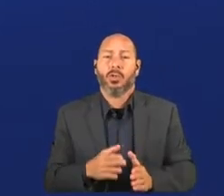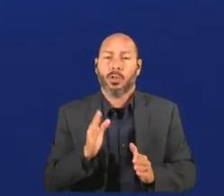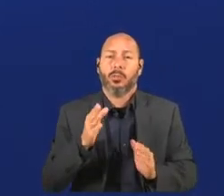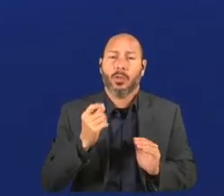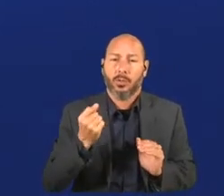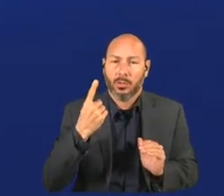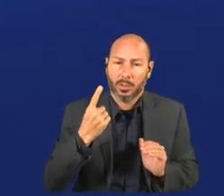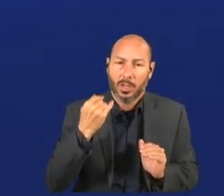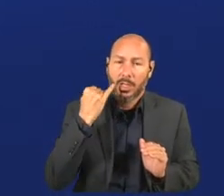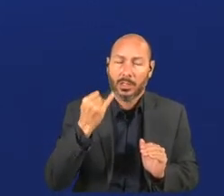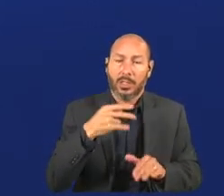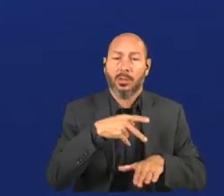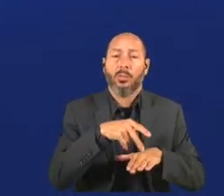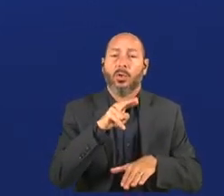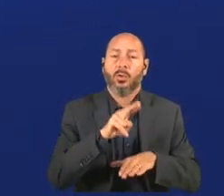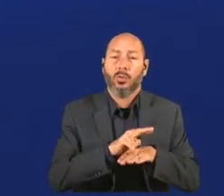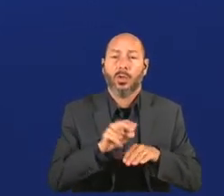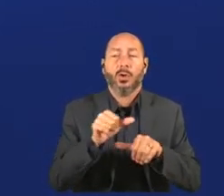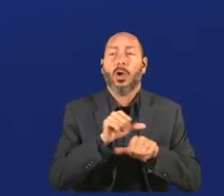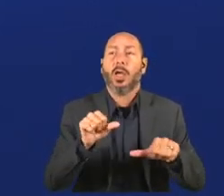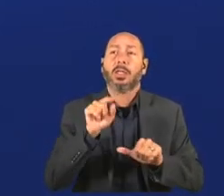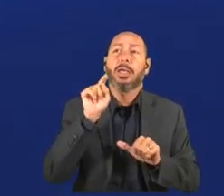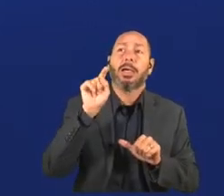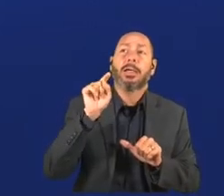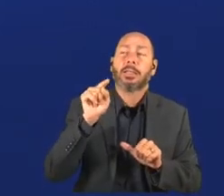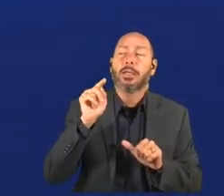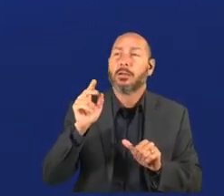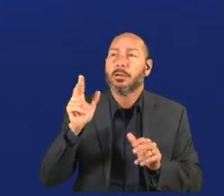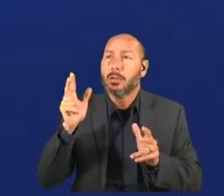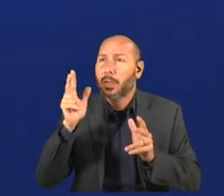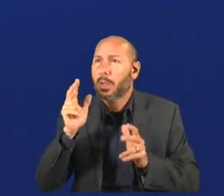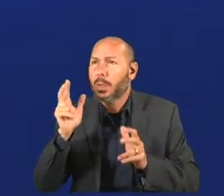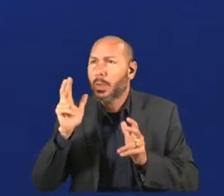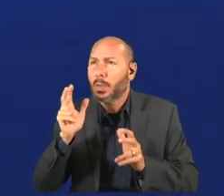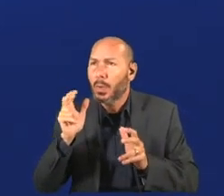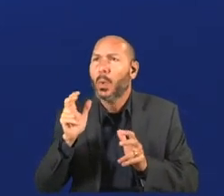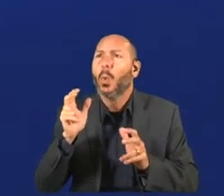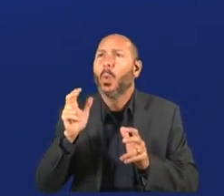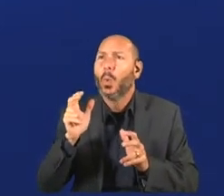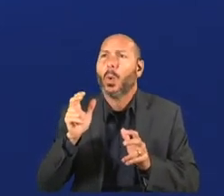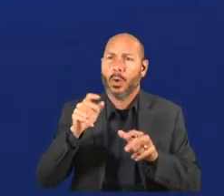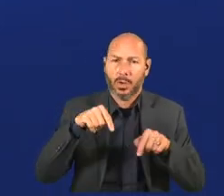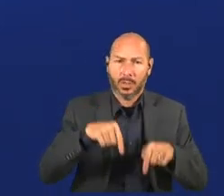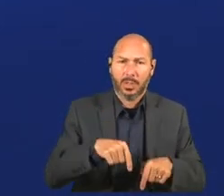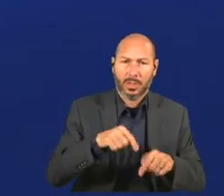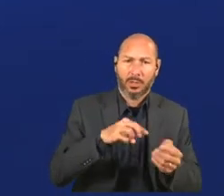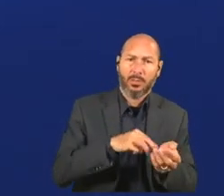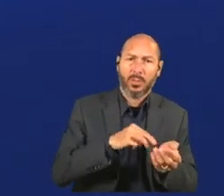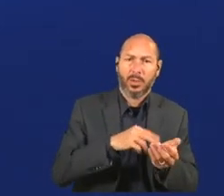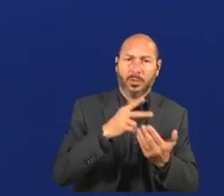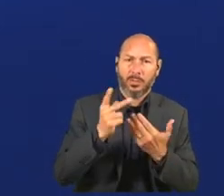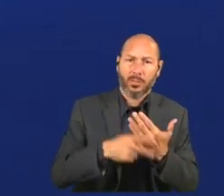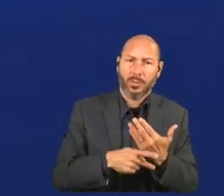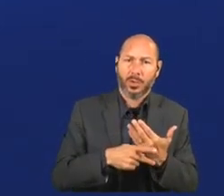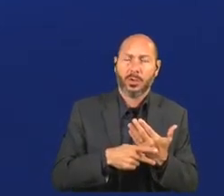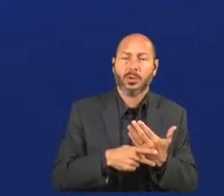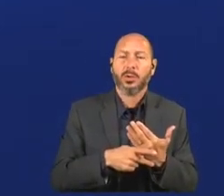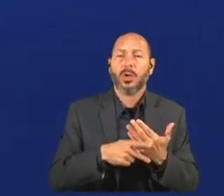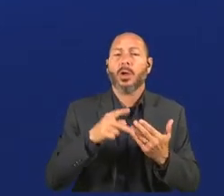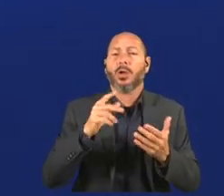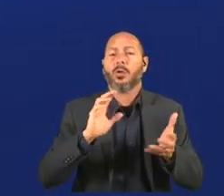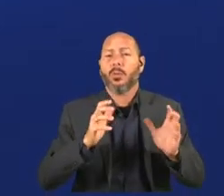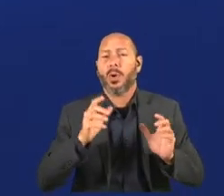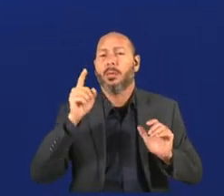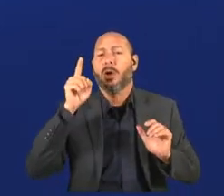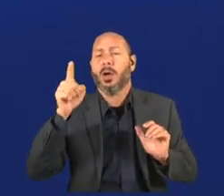in Puerto Rico and decides to move to the U.S., the Medicaid program that actually takes on that individual will have to spend 3 times more on that individual than what they spend